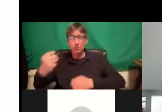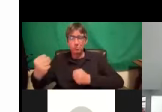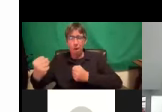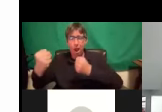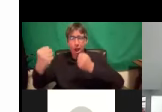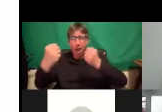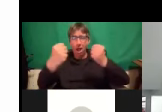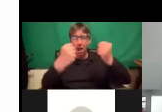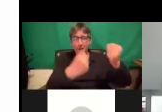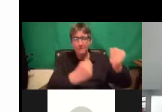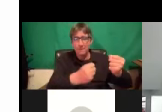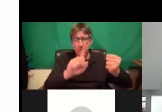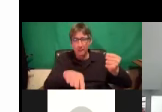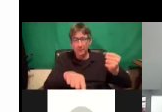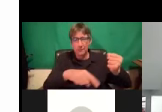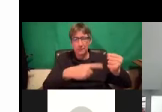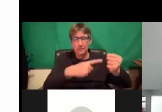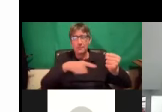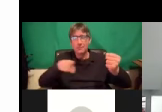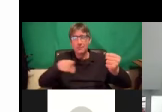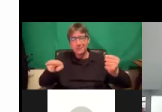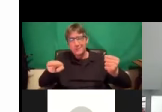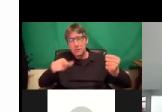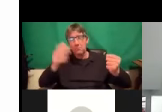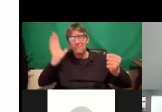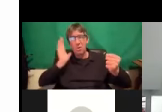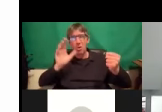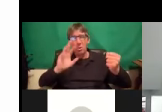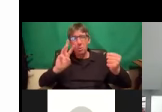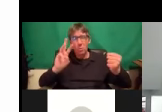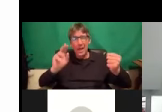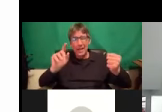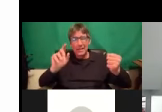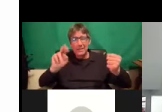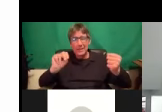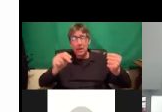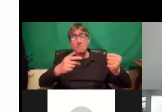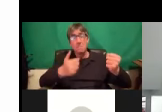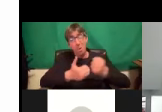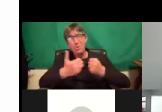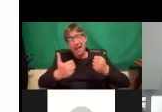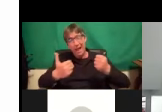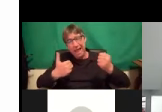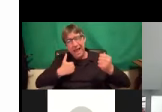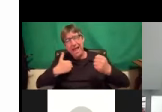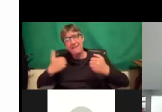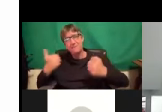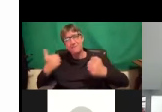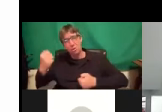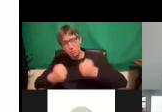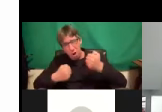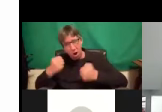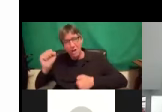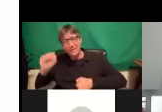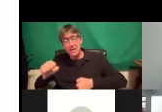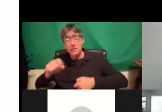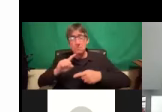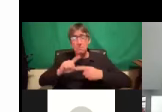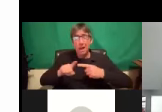Green. And, you know, most people in Weston have cars, so that's okay, except that the Kendall Green